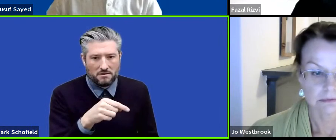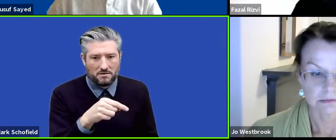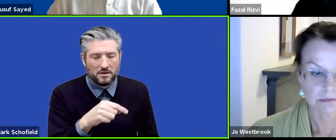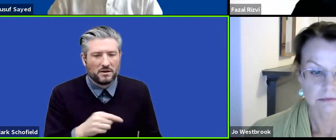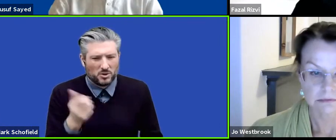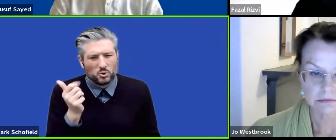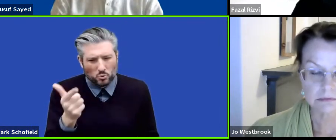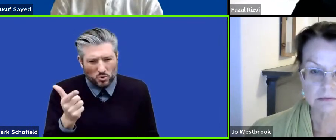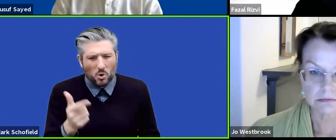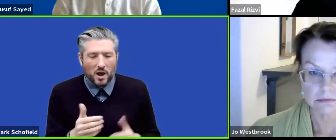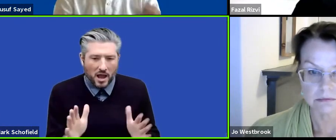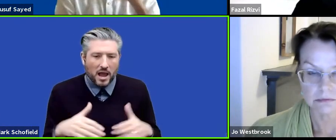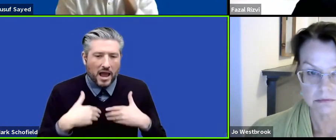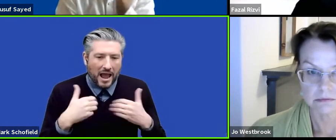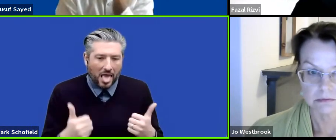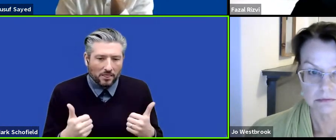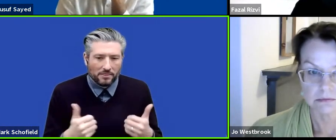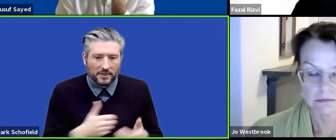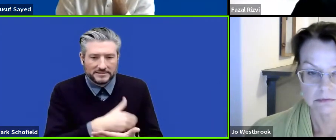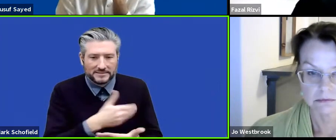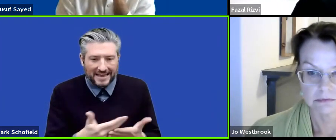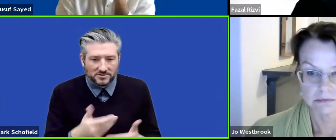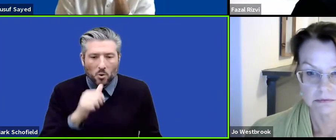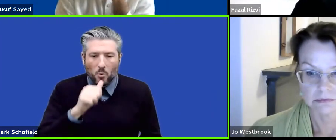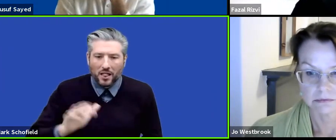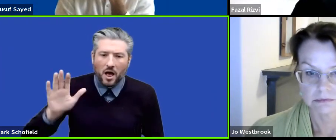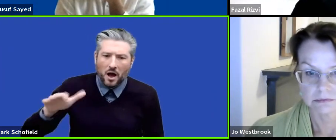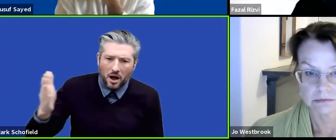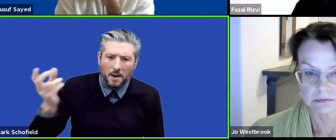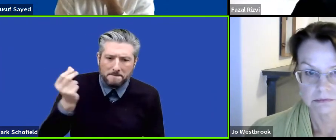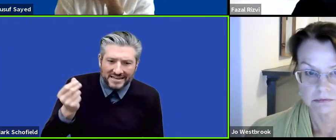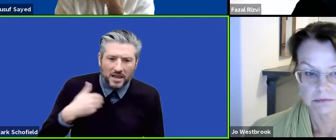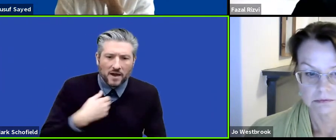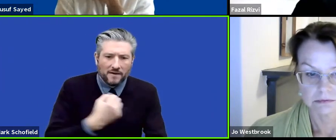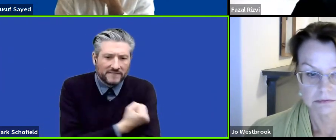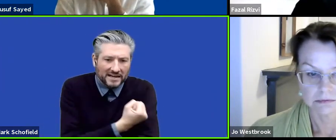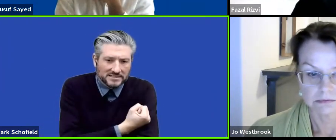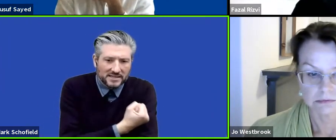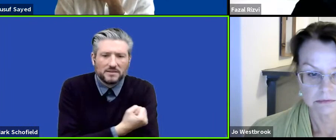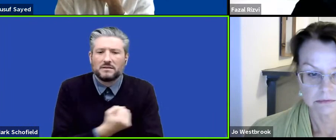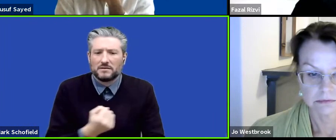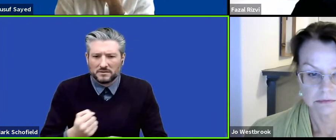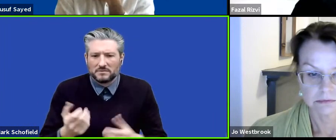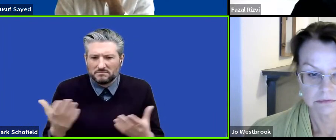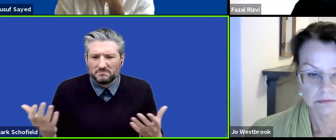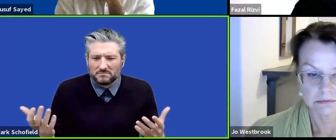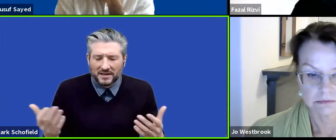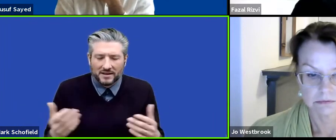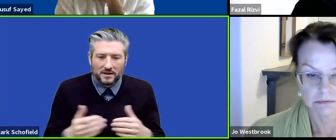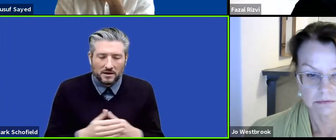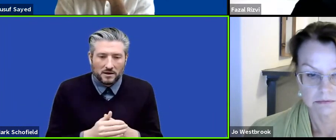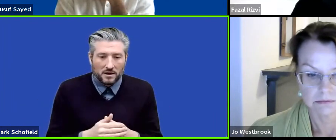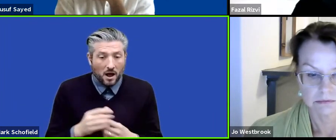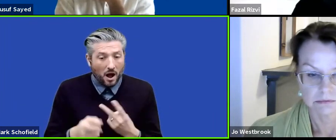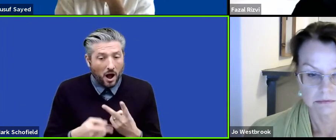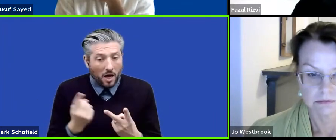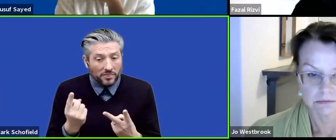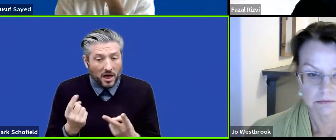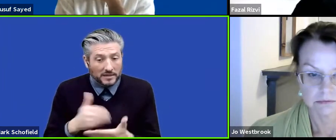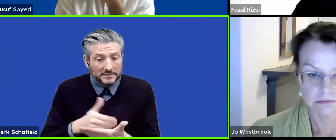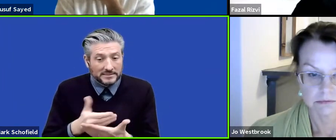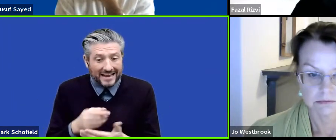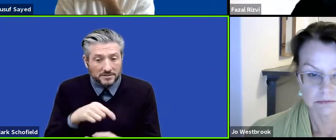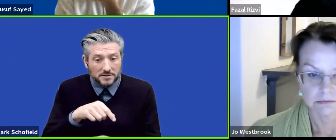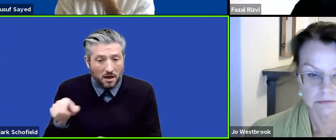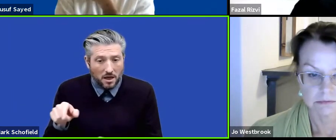and the vaccination of people. And exactly which of the sectors that are going to be squeezed in order to